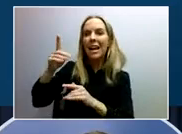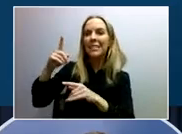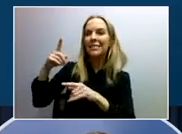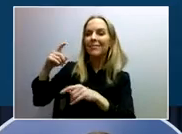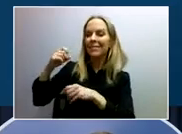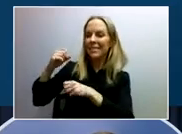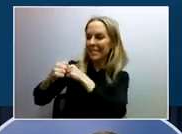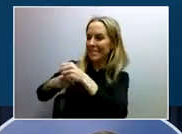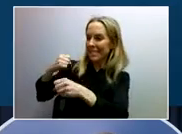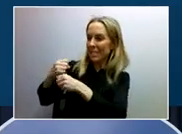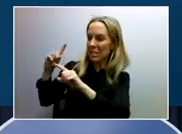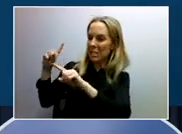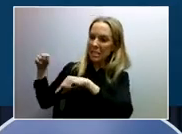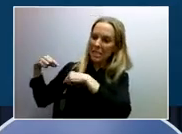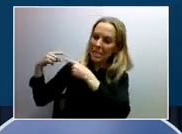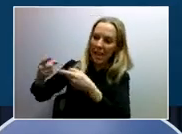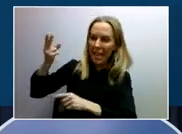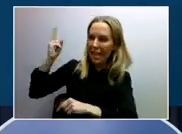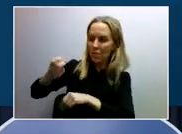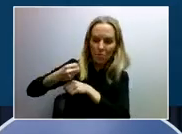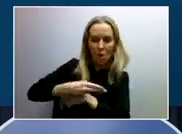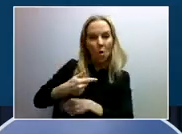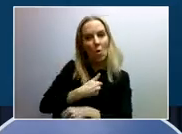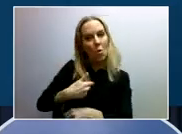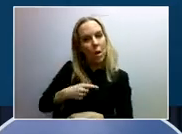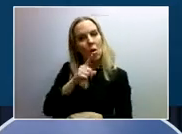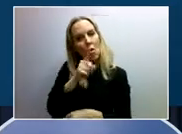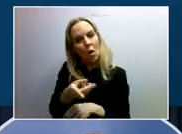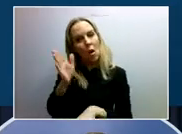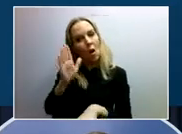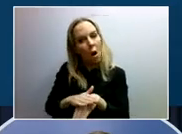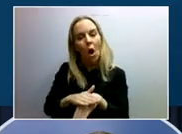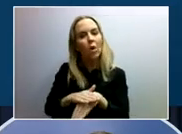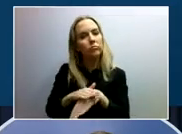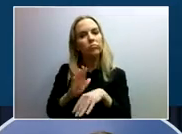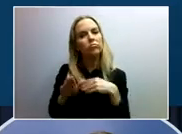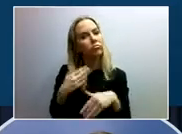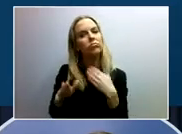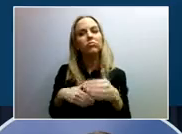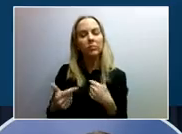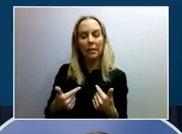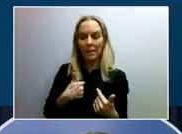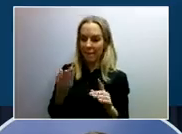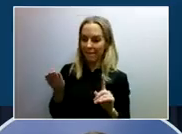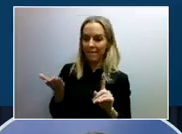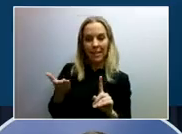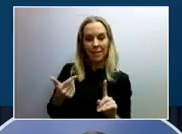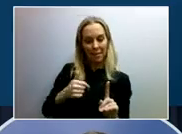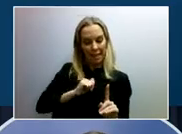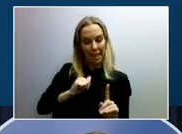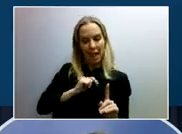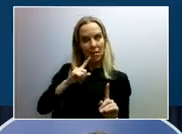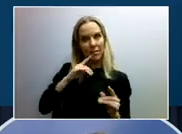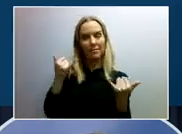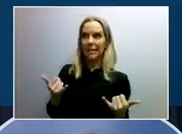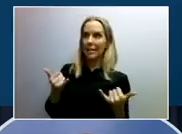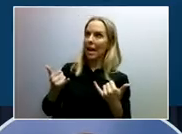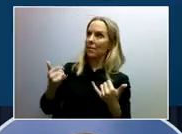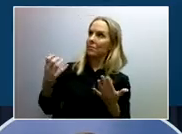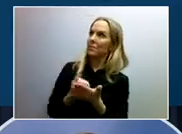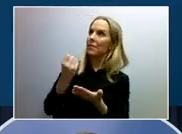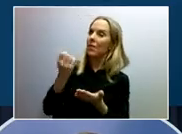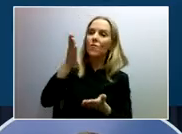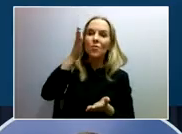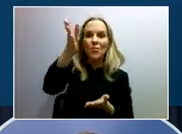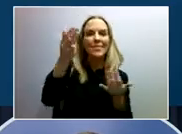us. That means we are on a roll. I'm convinced that our time is here, our future is now, and as we